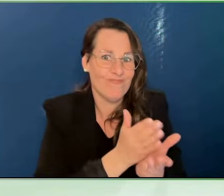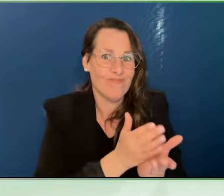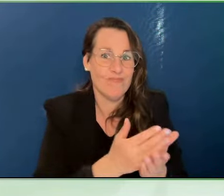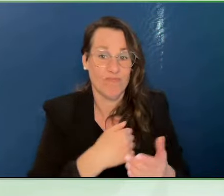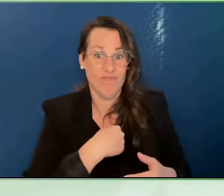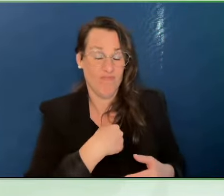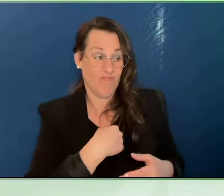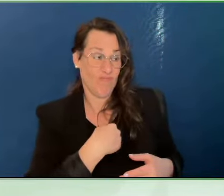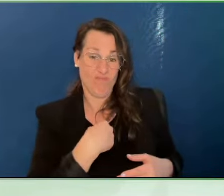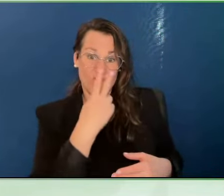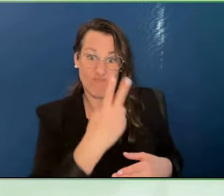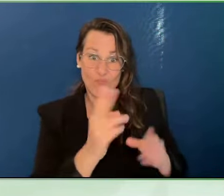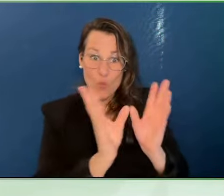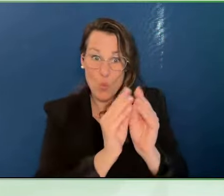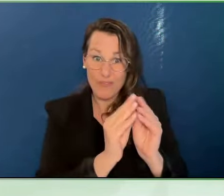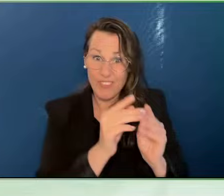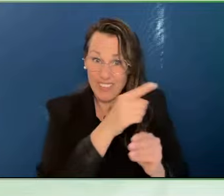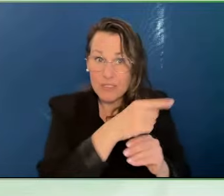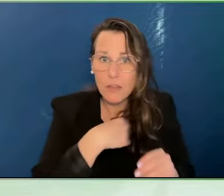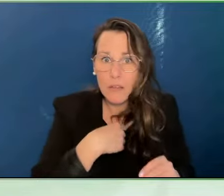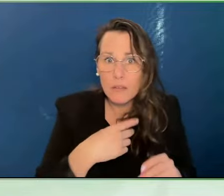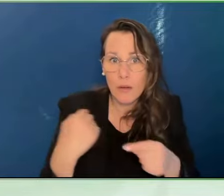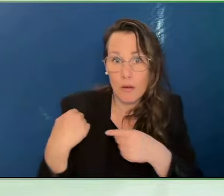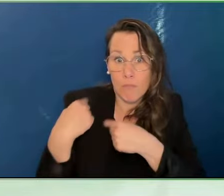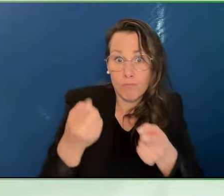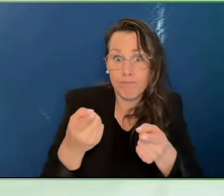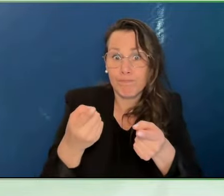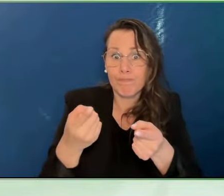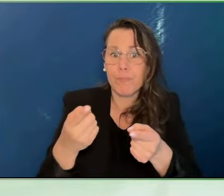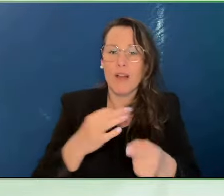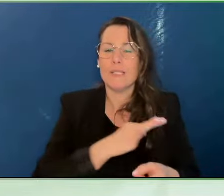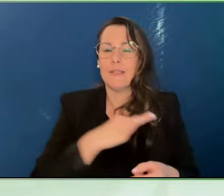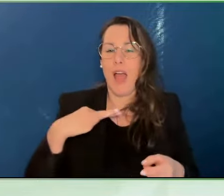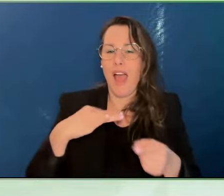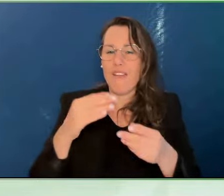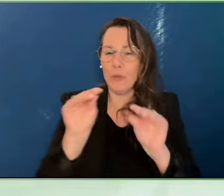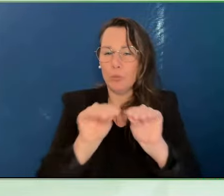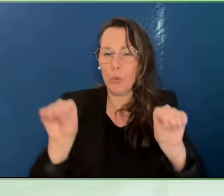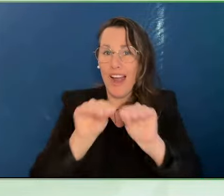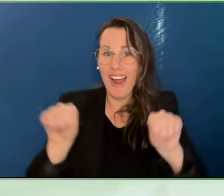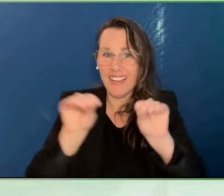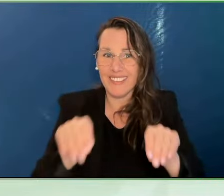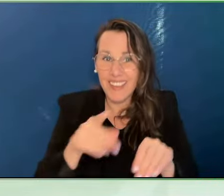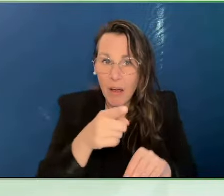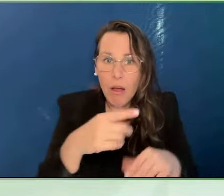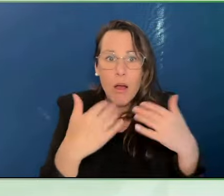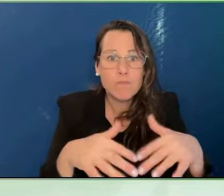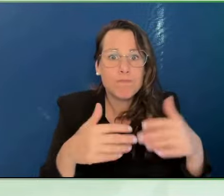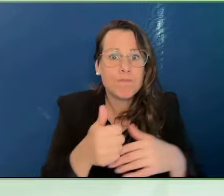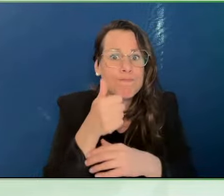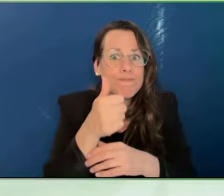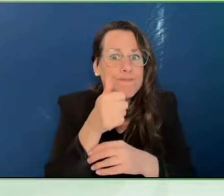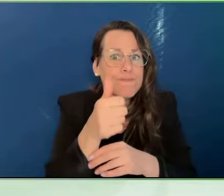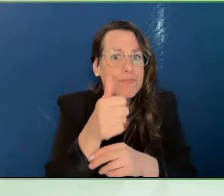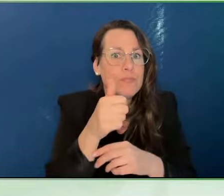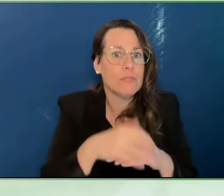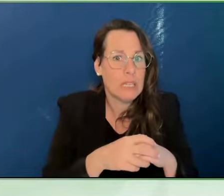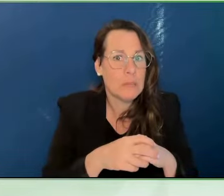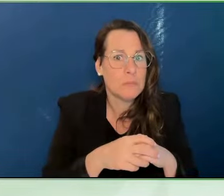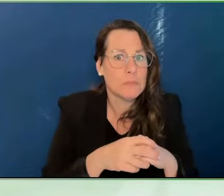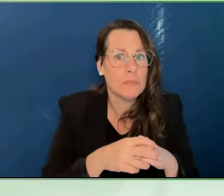where they have between 50 to 100 people who come together to watch Inclusive Africa. So live streaming is very, very important. And most